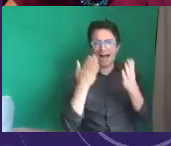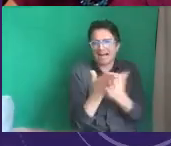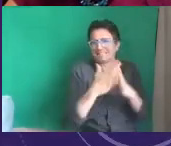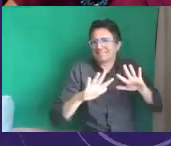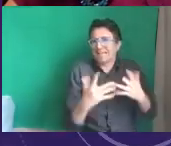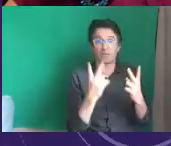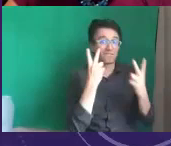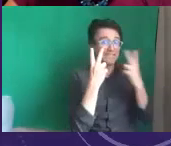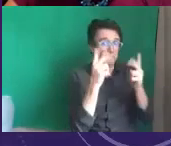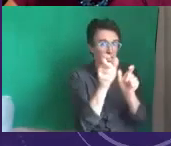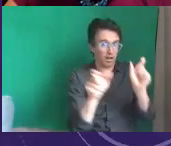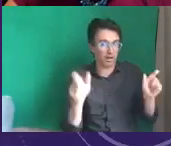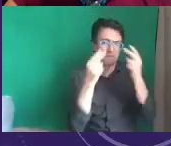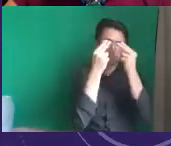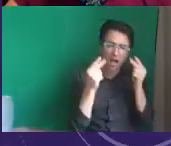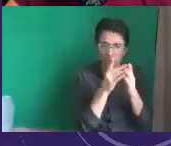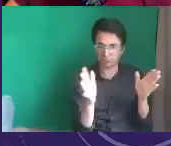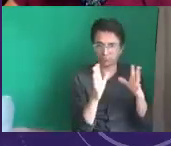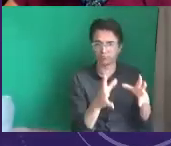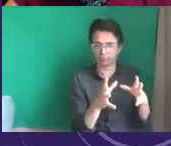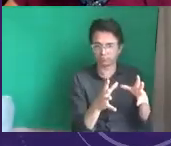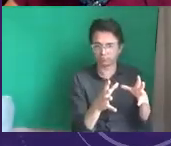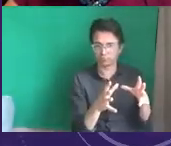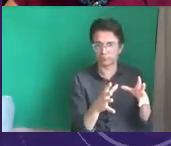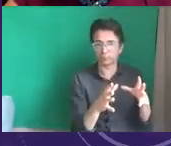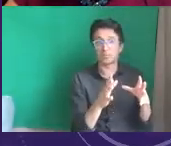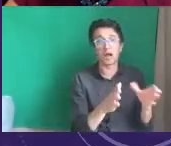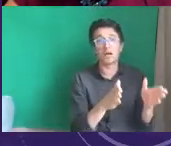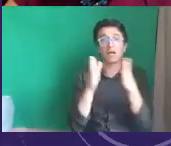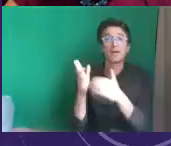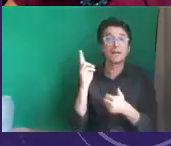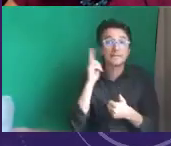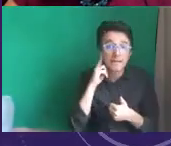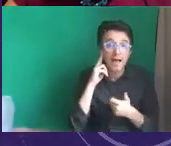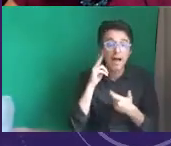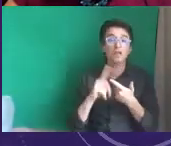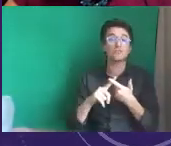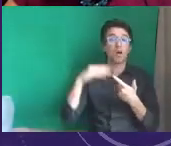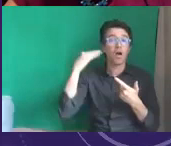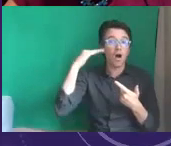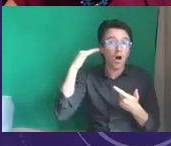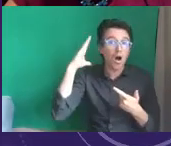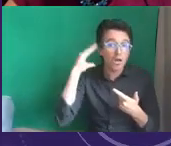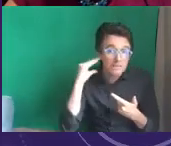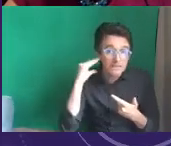deaf or hard of hearing. So let me mention about videos on Facebook and Instagram.